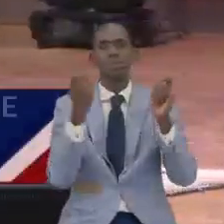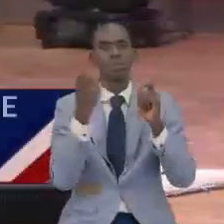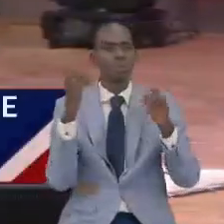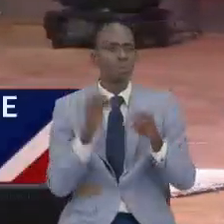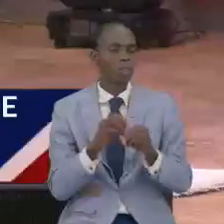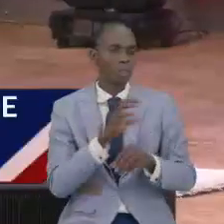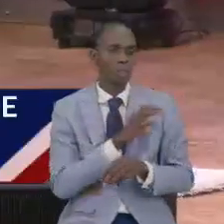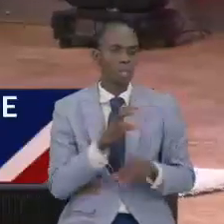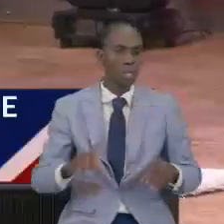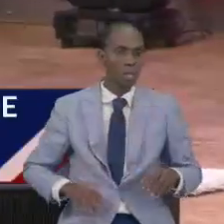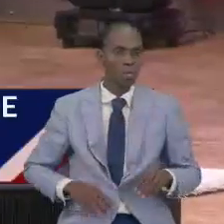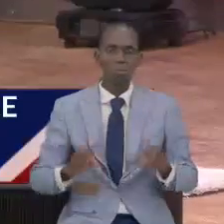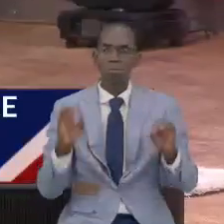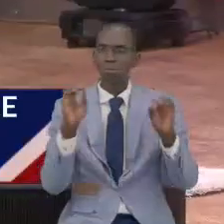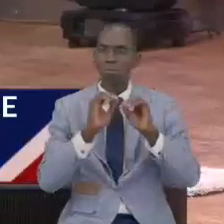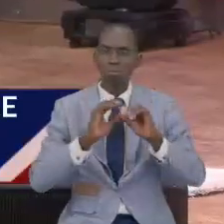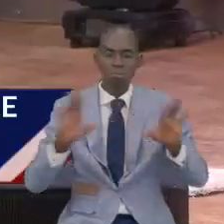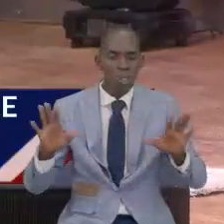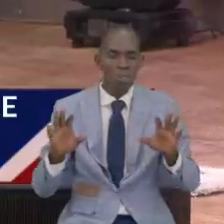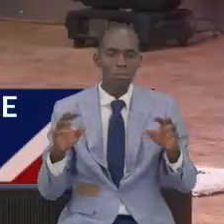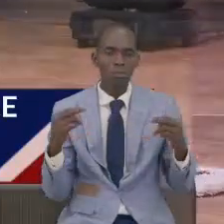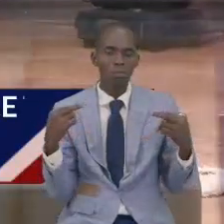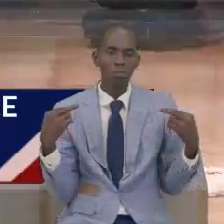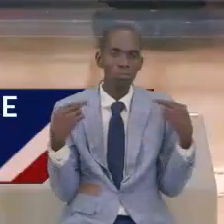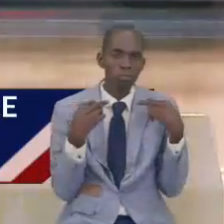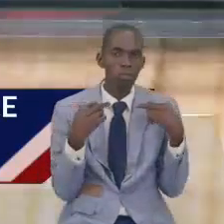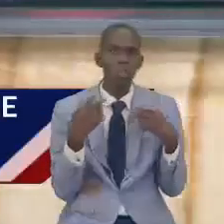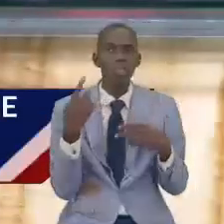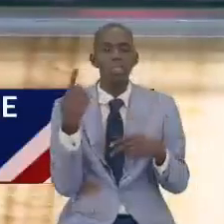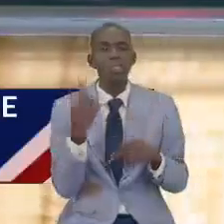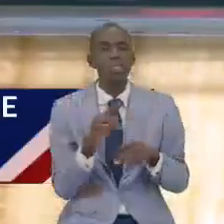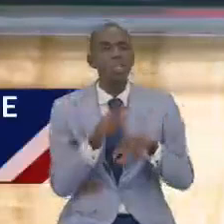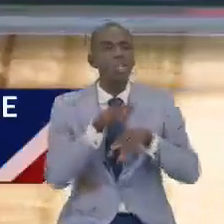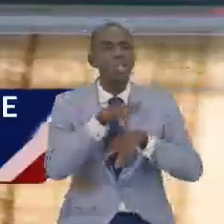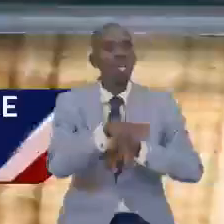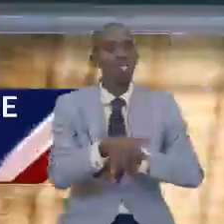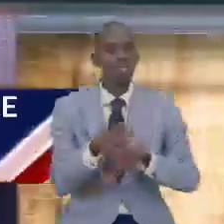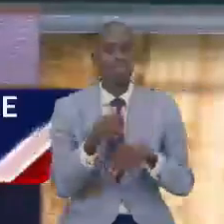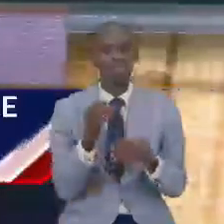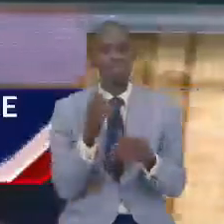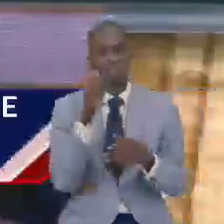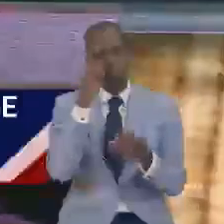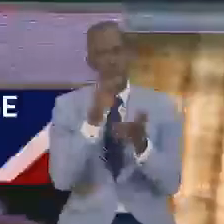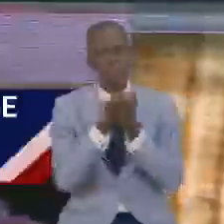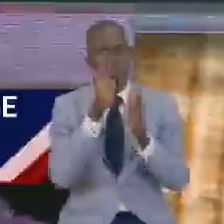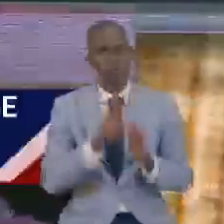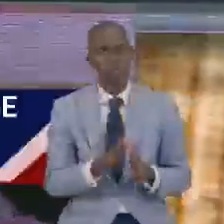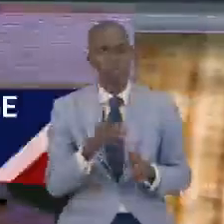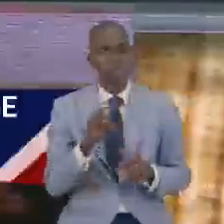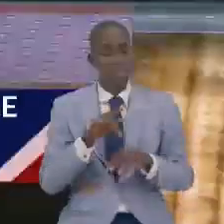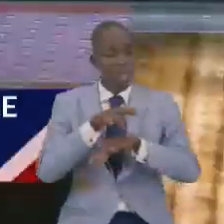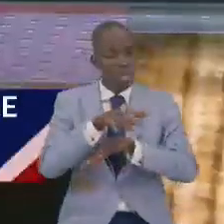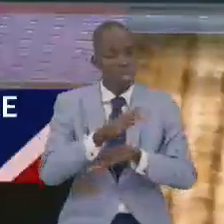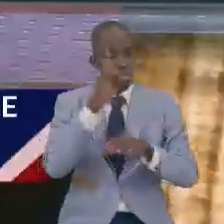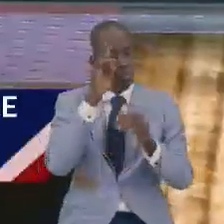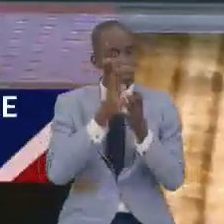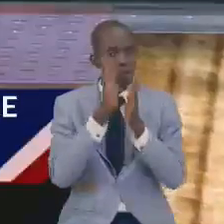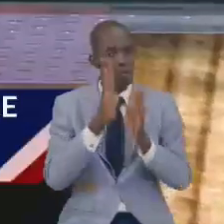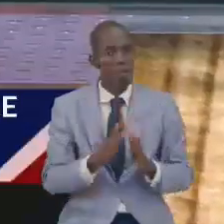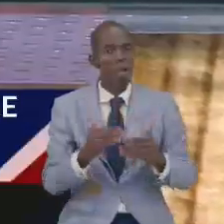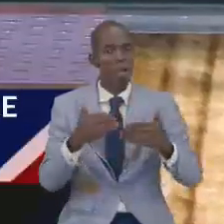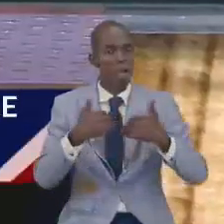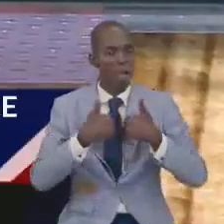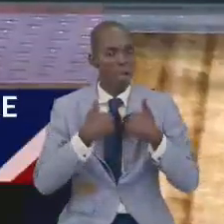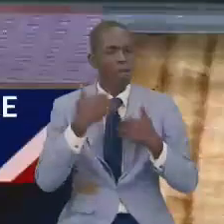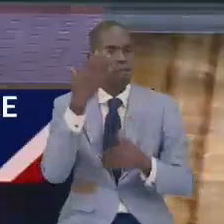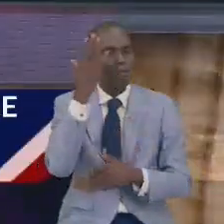Christ. Nothing jolted the early believers. They had the knowledge of Christ. Because they